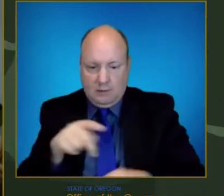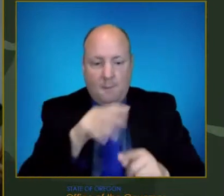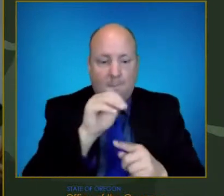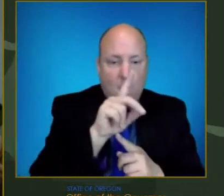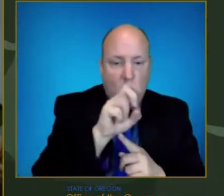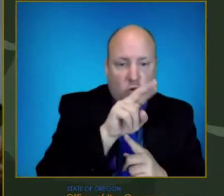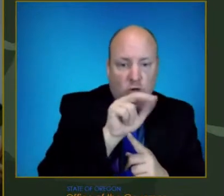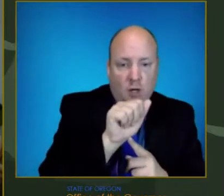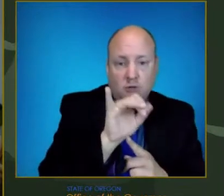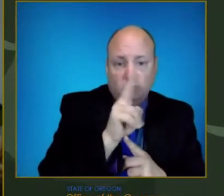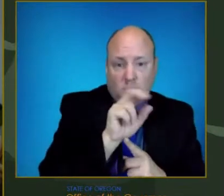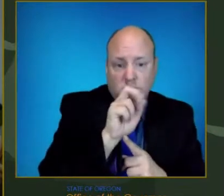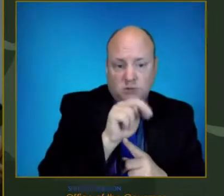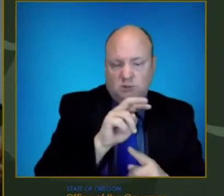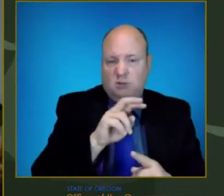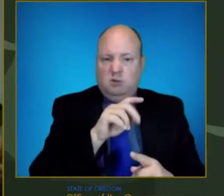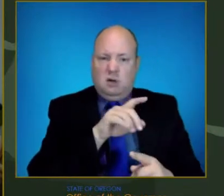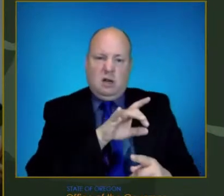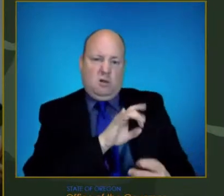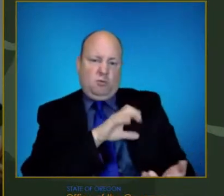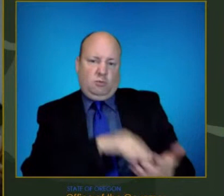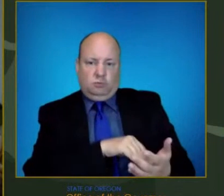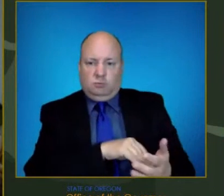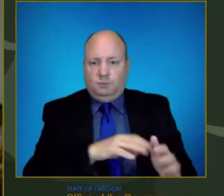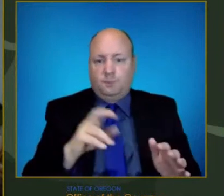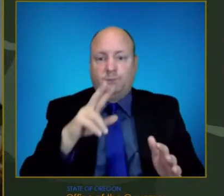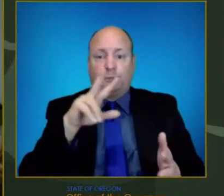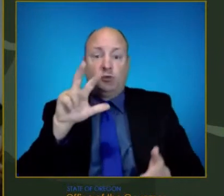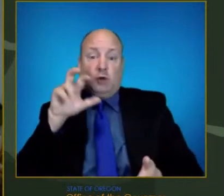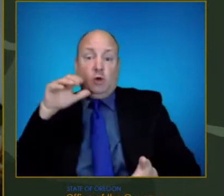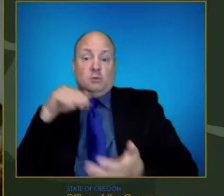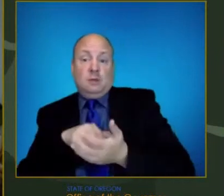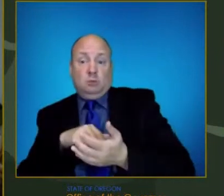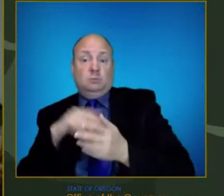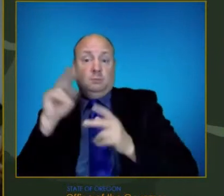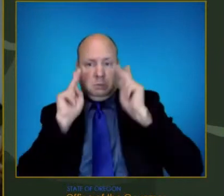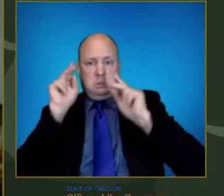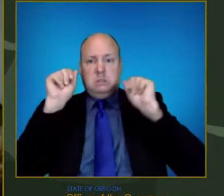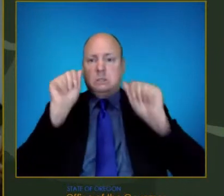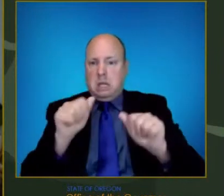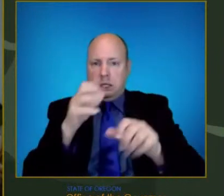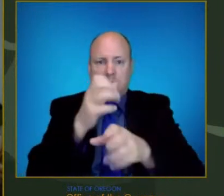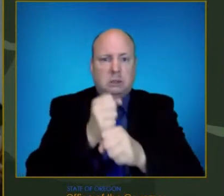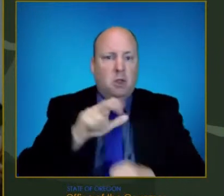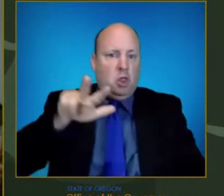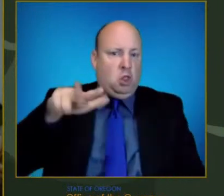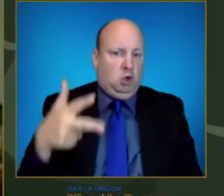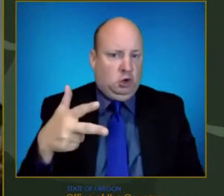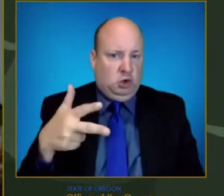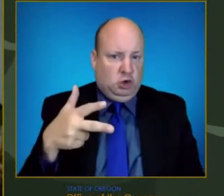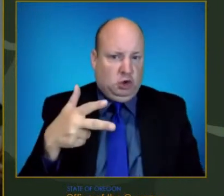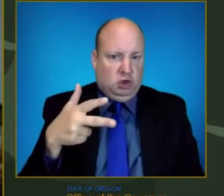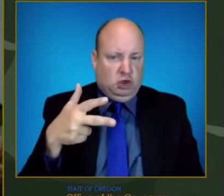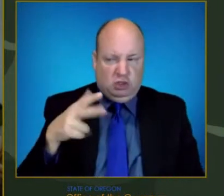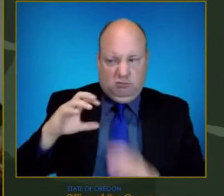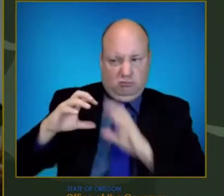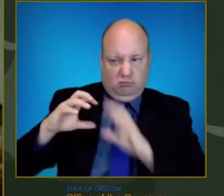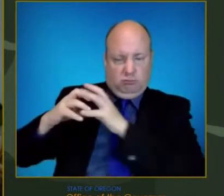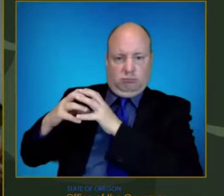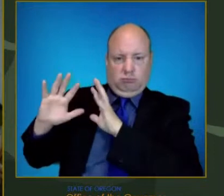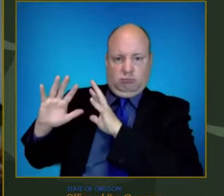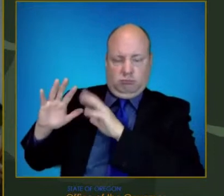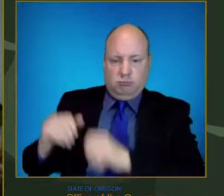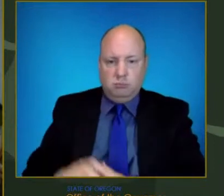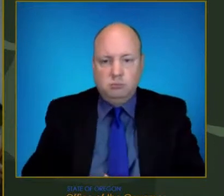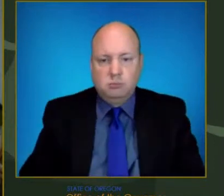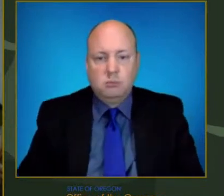approximately 300,000 people are currently eligible for a Pfizer booster. Oregon Health Authority and the Centers for Disease Control are watching